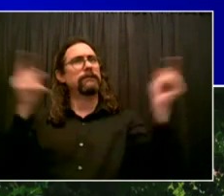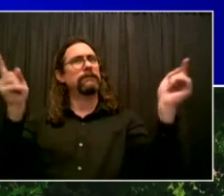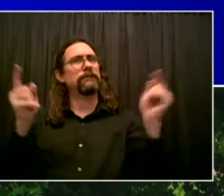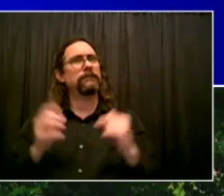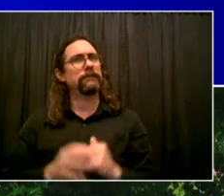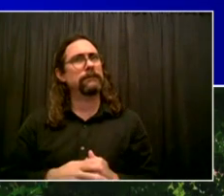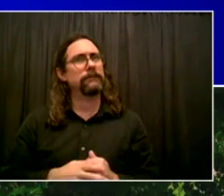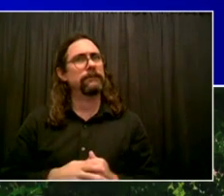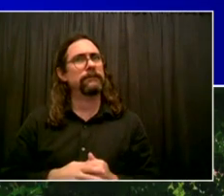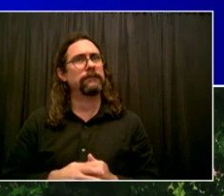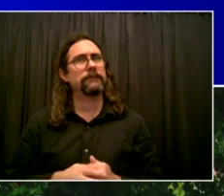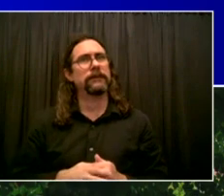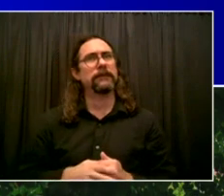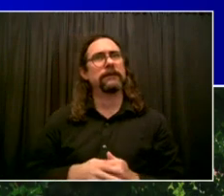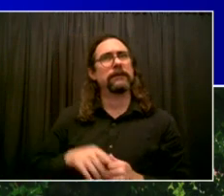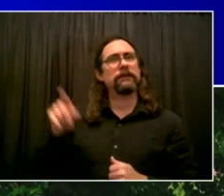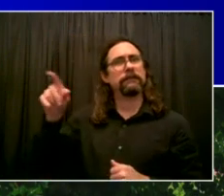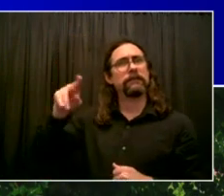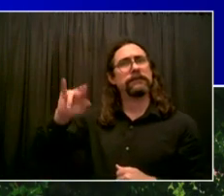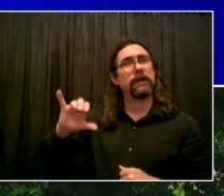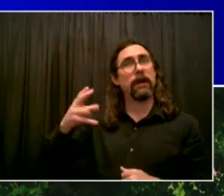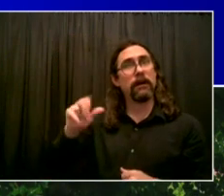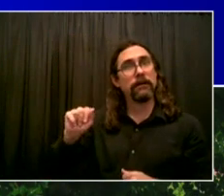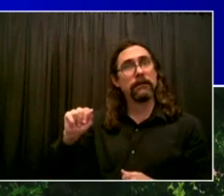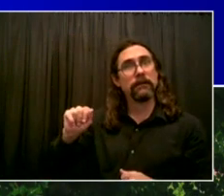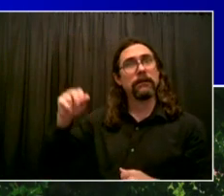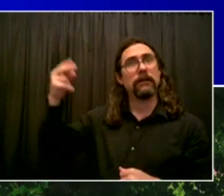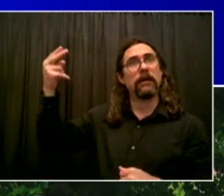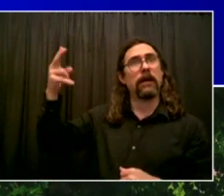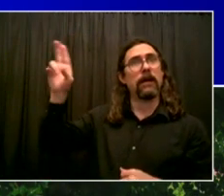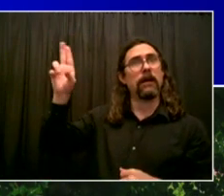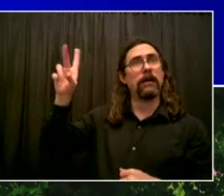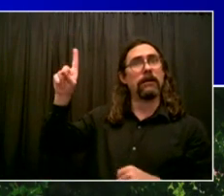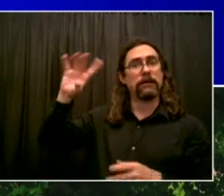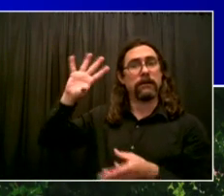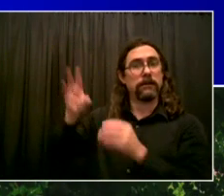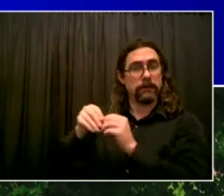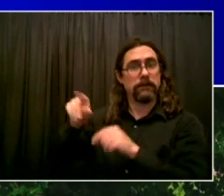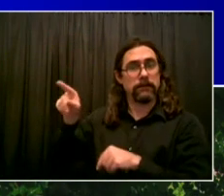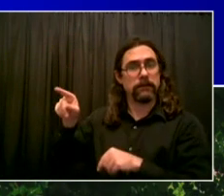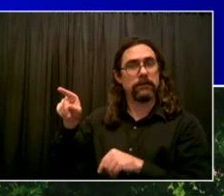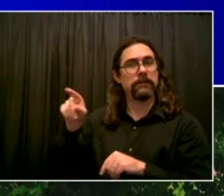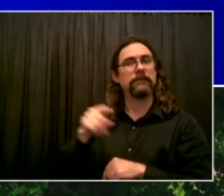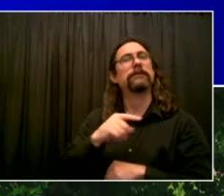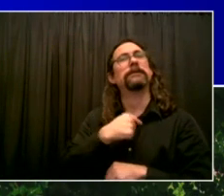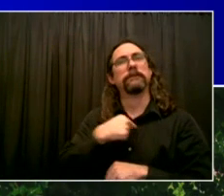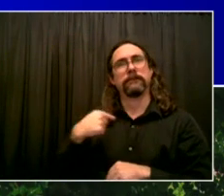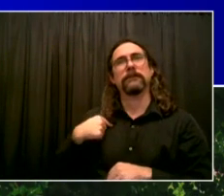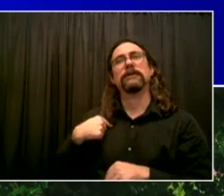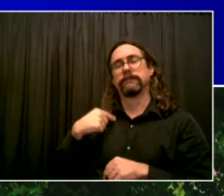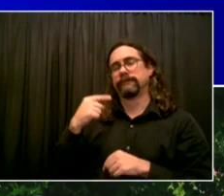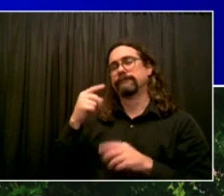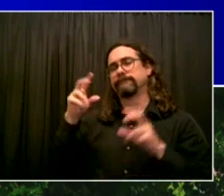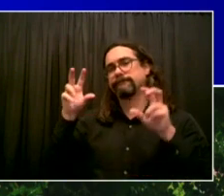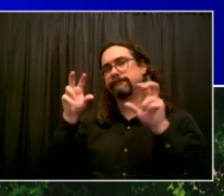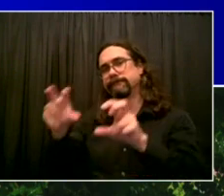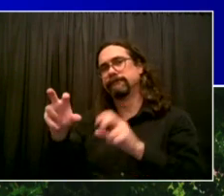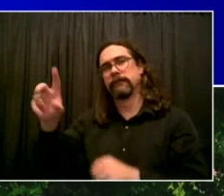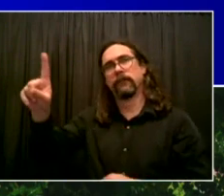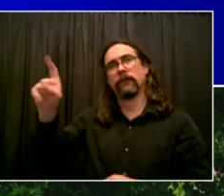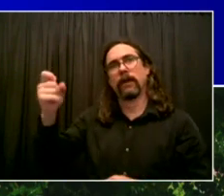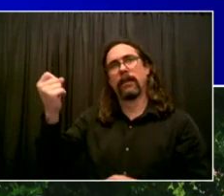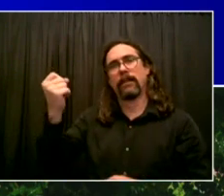to repair the facades of buildings. That's usually the reason why those scaffolds, those sheds are up. We're going to be